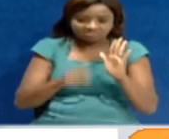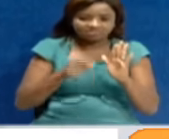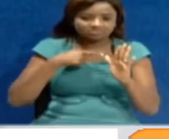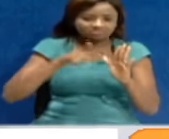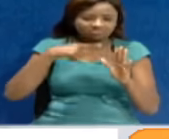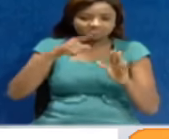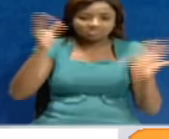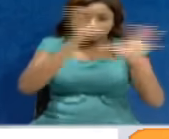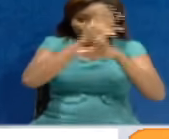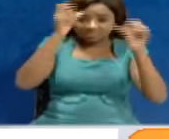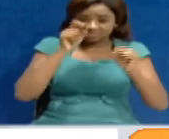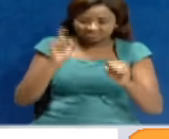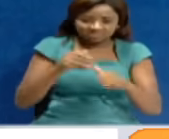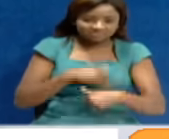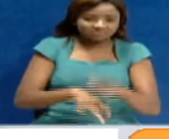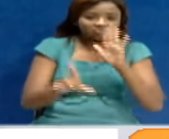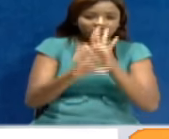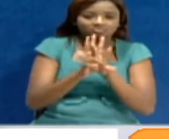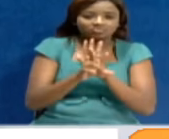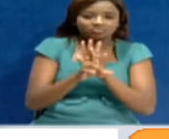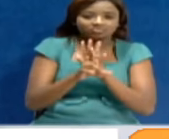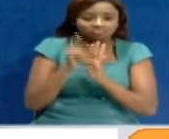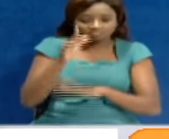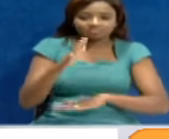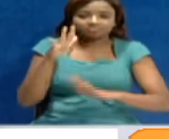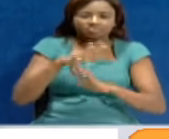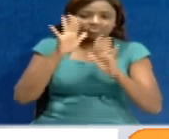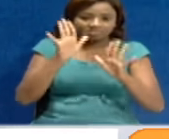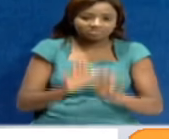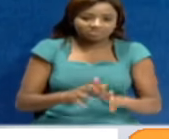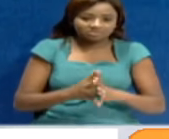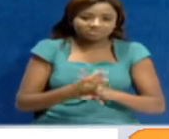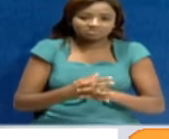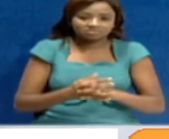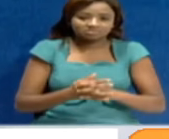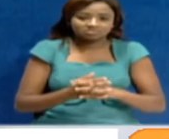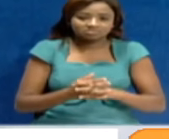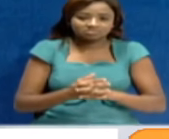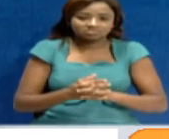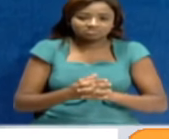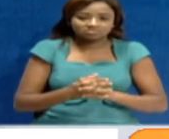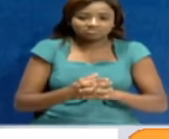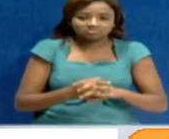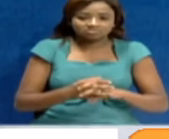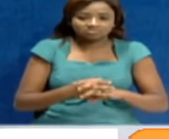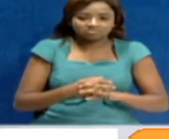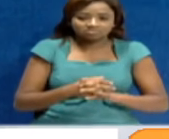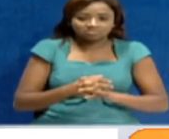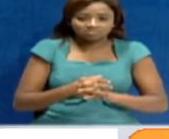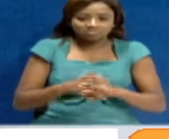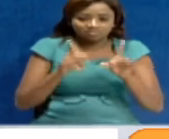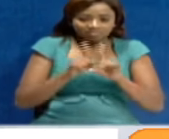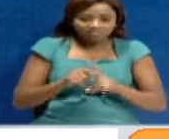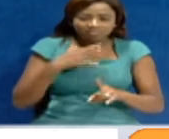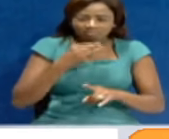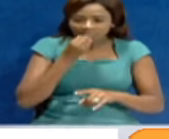president is under the law, not above the law. That's what's important. And the court has reaffirmed that. And that one is a big gain. I would like to respond to Mr.